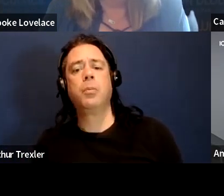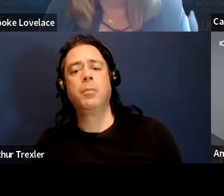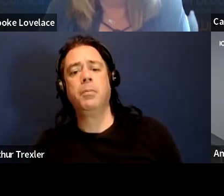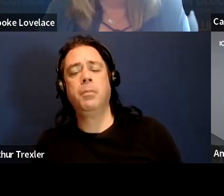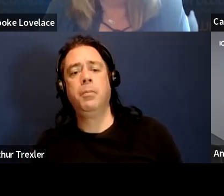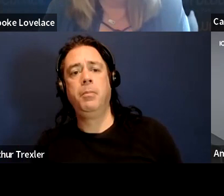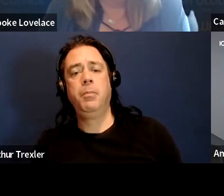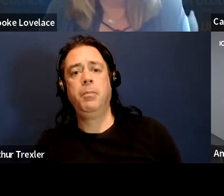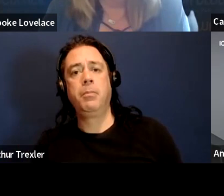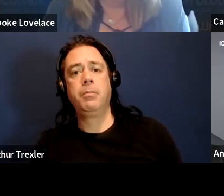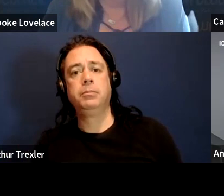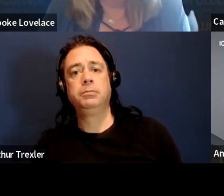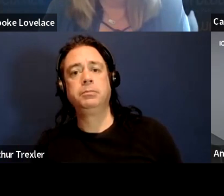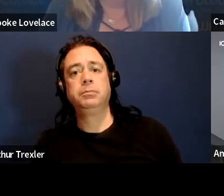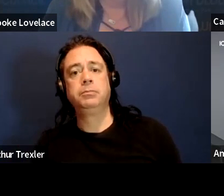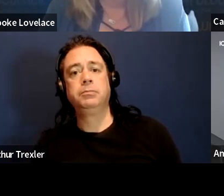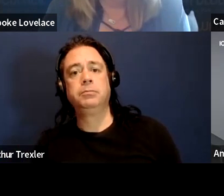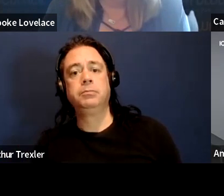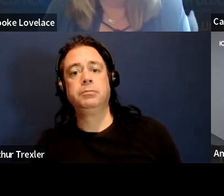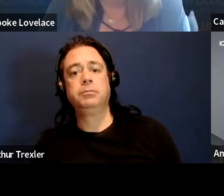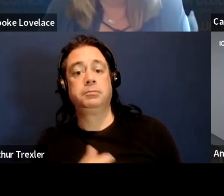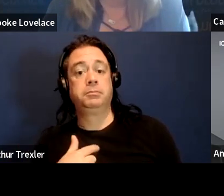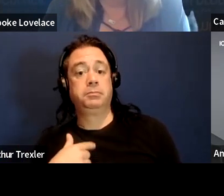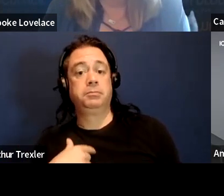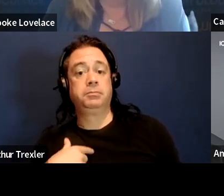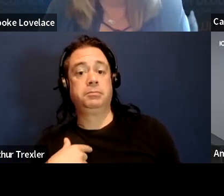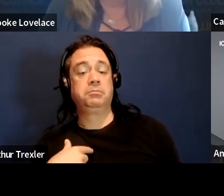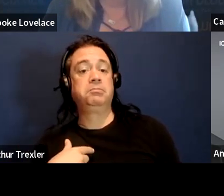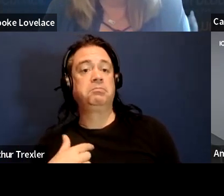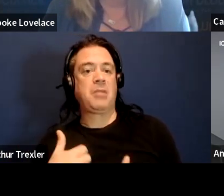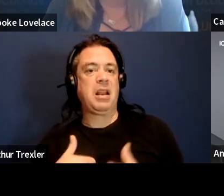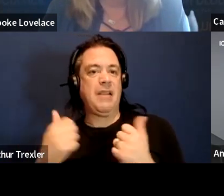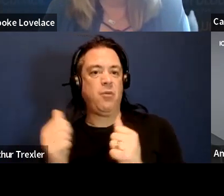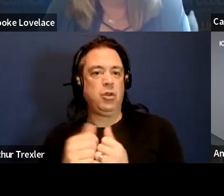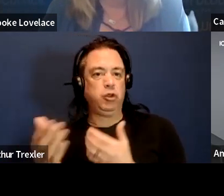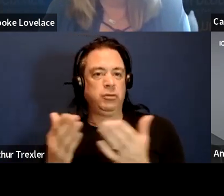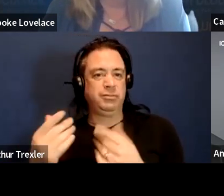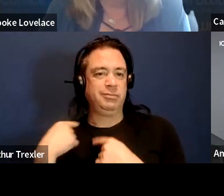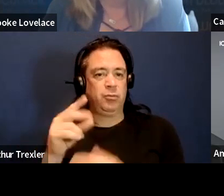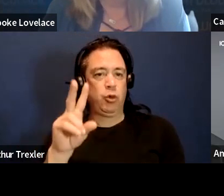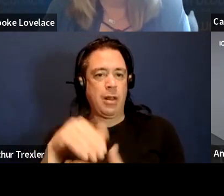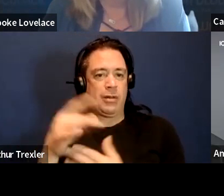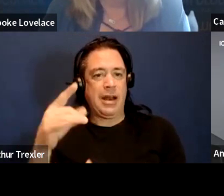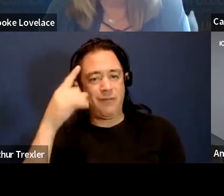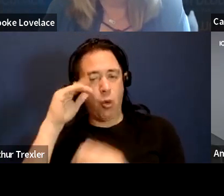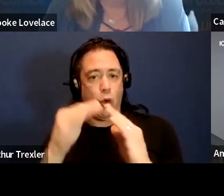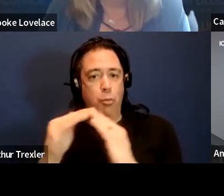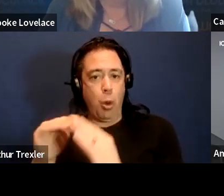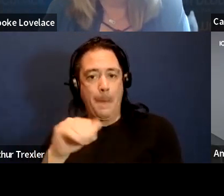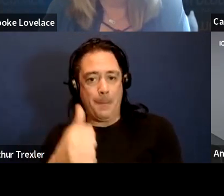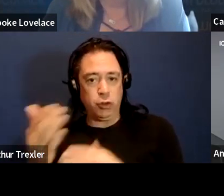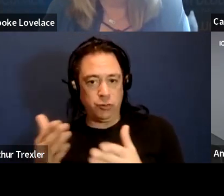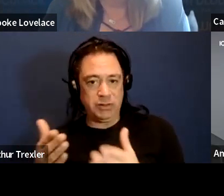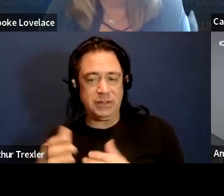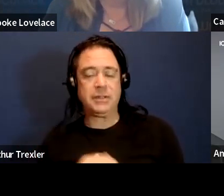know, I have lived with services since 2018 for community-based services and home and